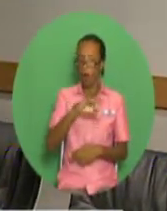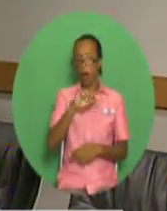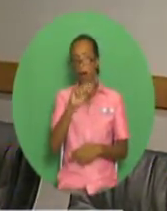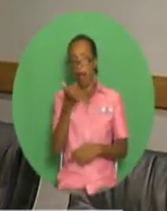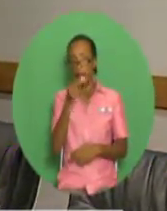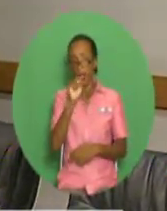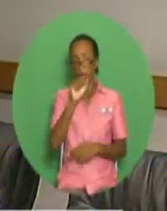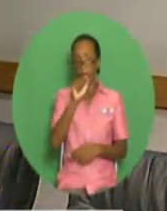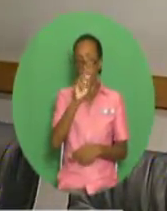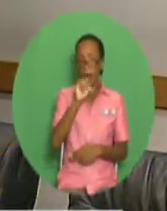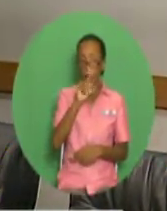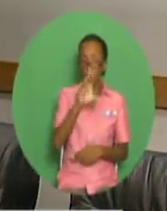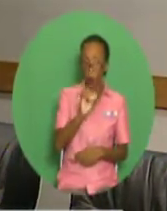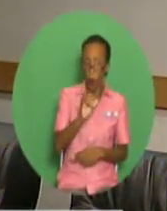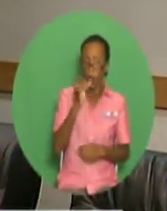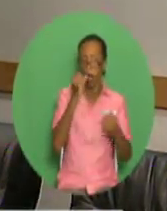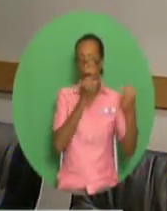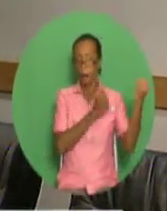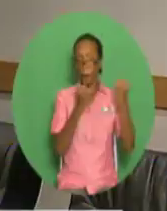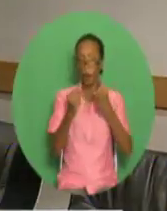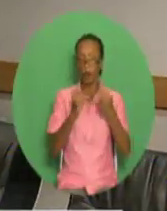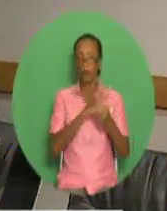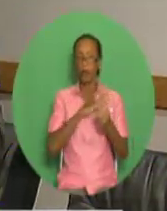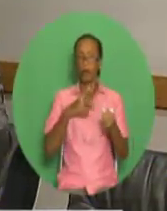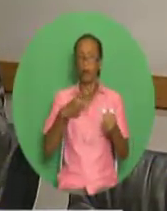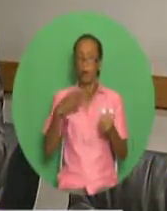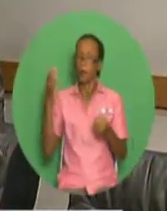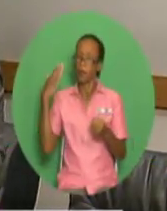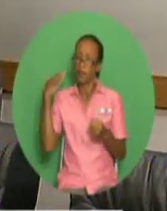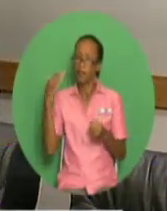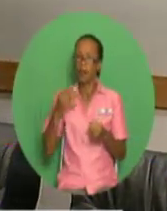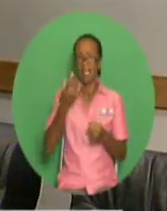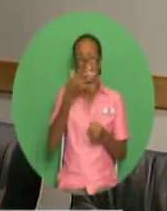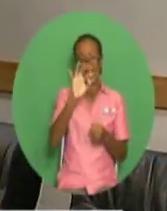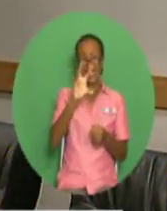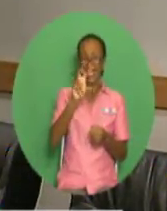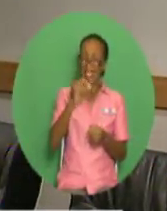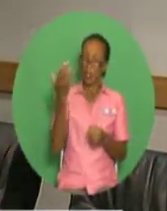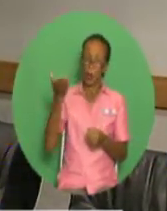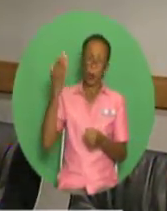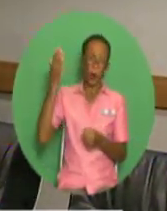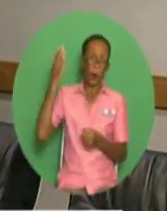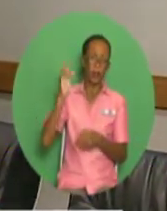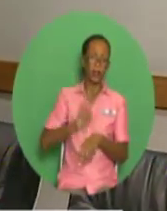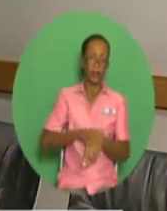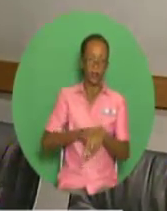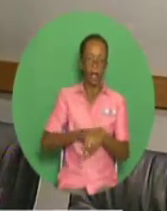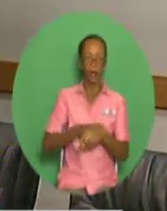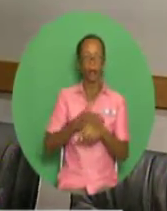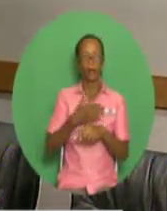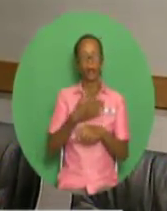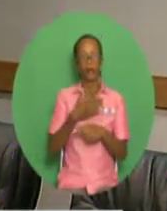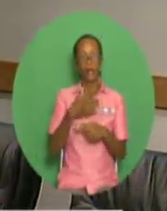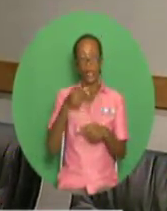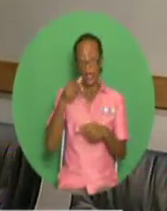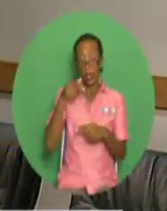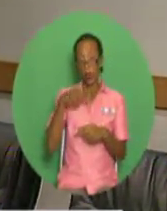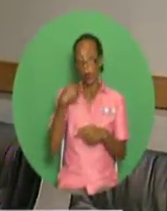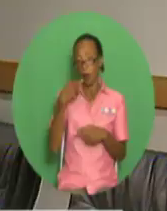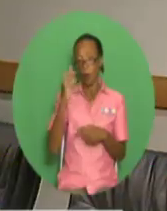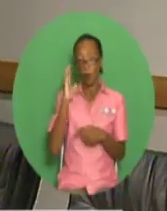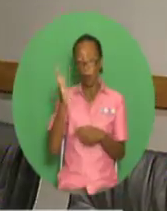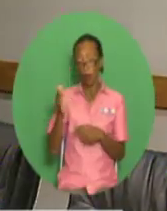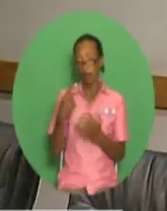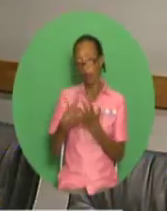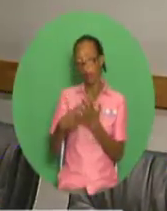boxing board commissions was in Parliament, laid in Parliament in the 1930s. This year we plan to bring it. The AG and us will be working